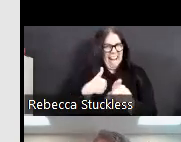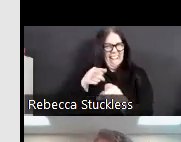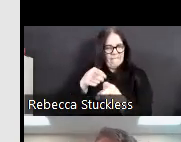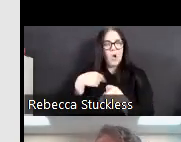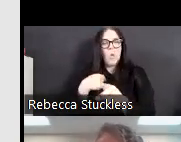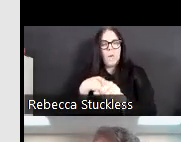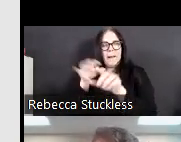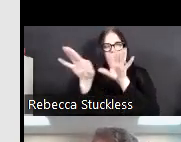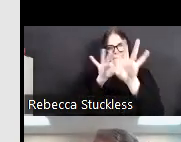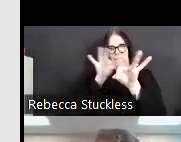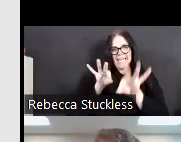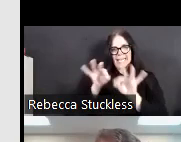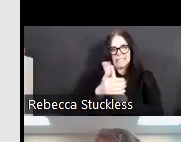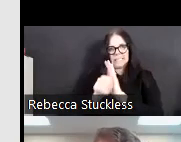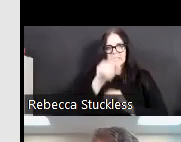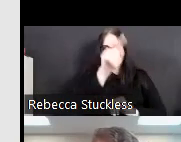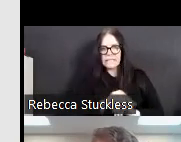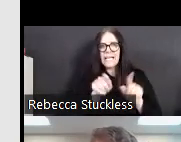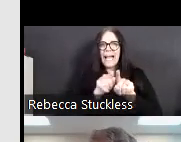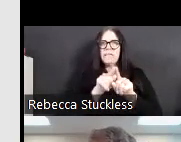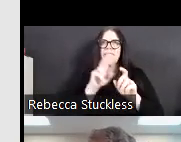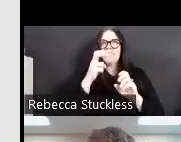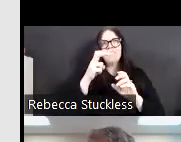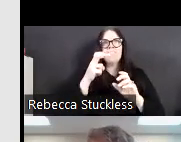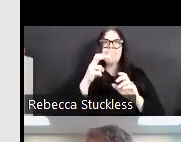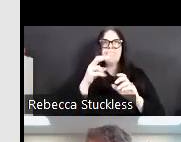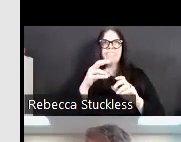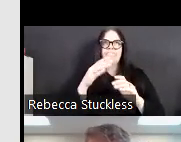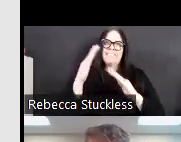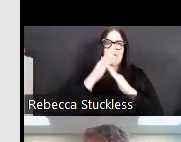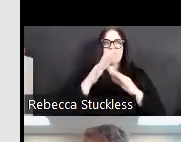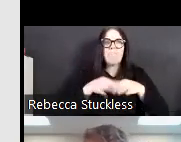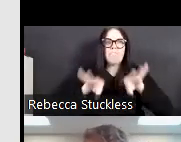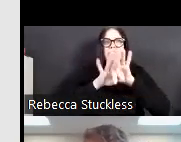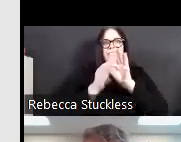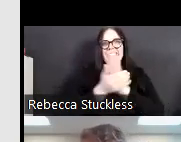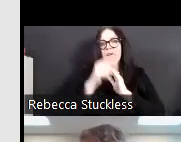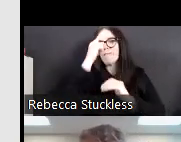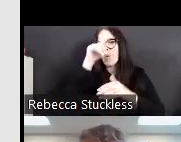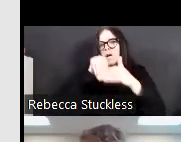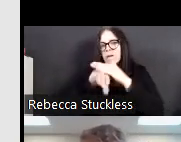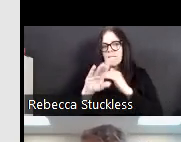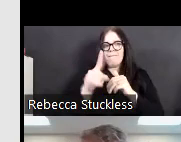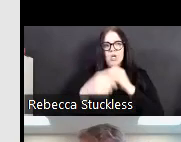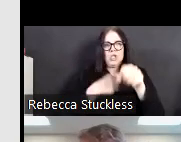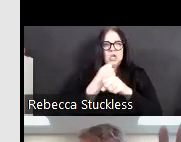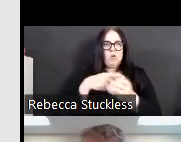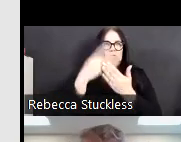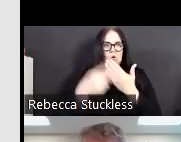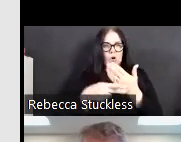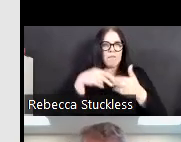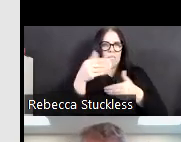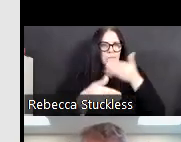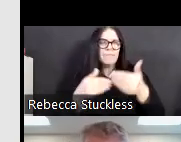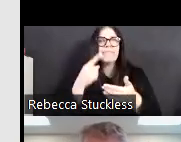skills as being the top skills that somebody would need in a first-year program moving forward in a